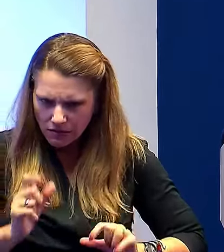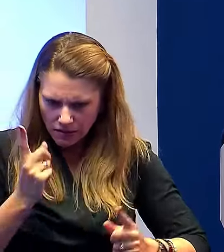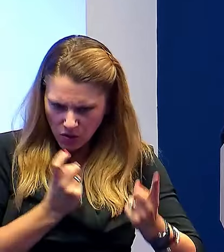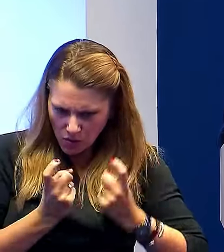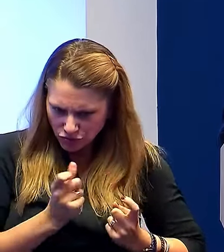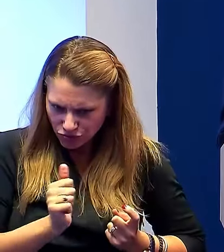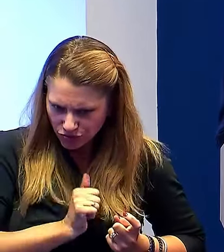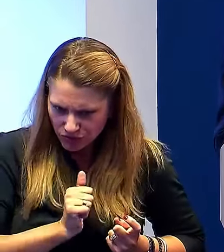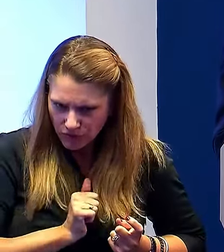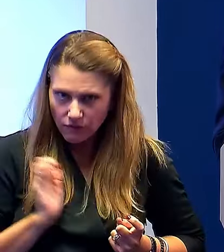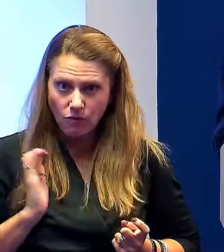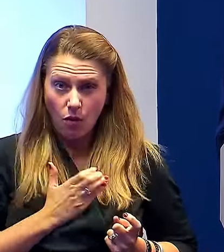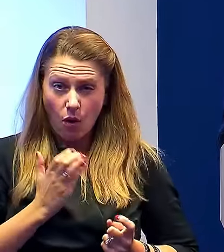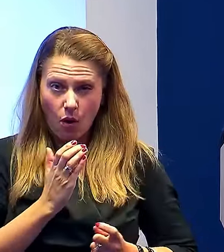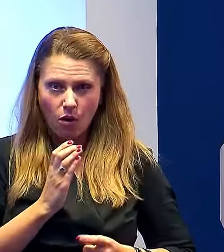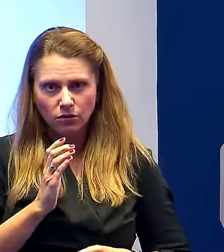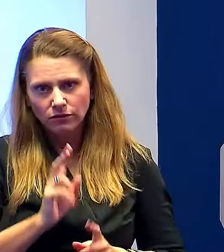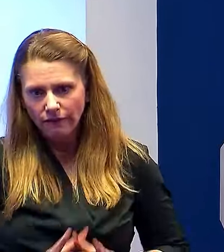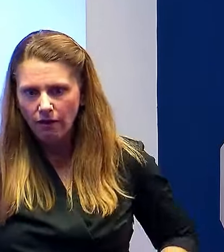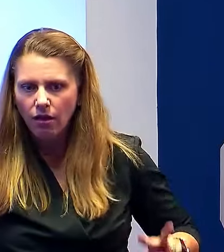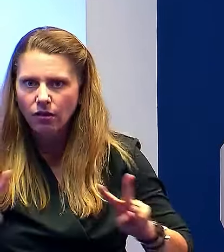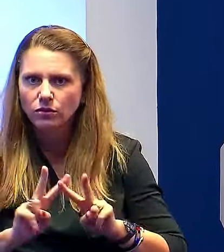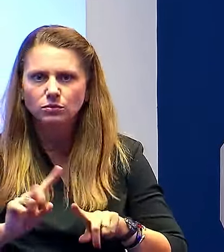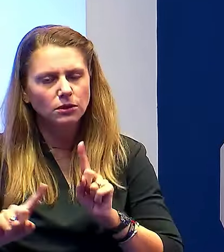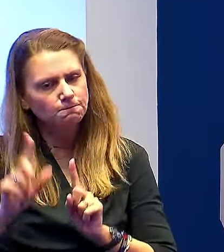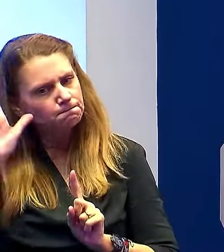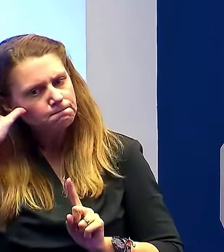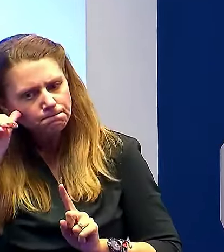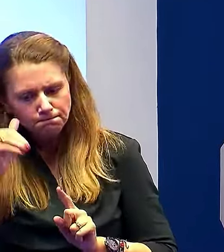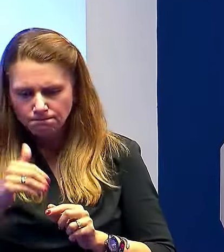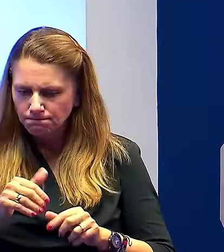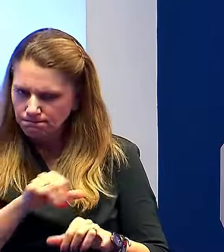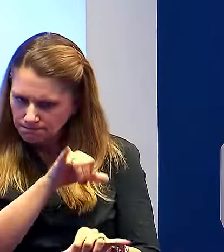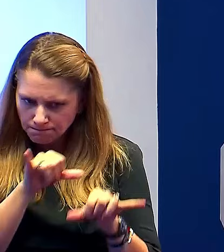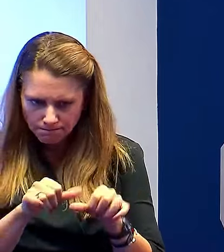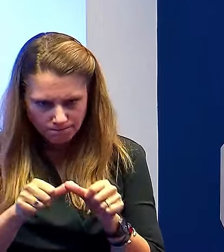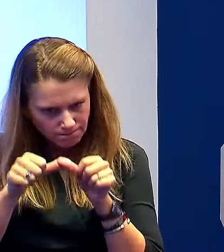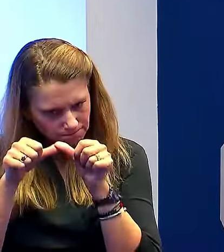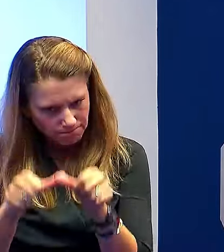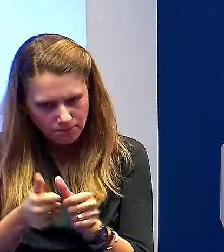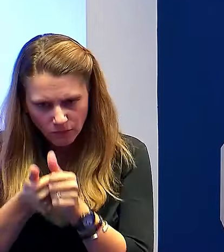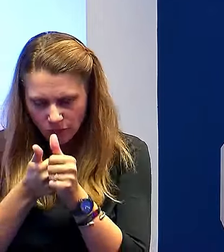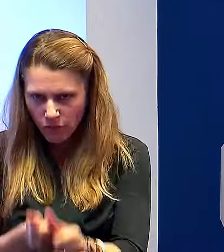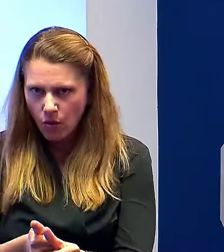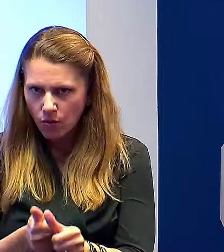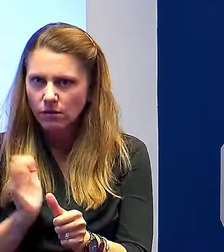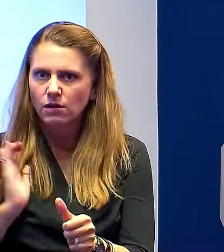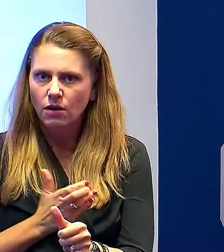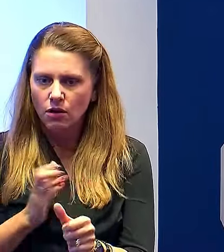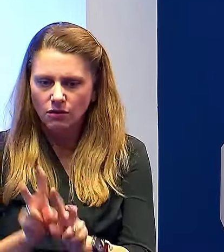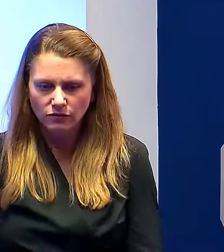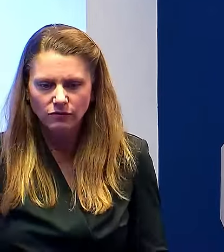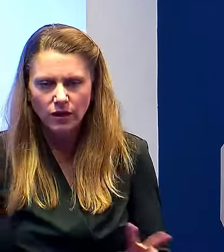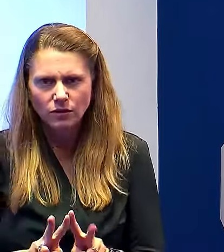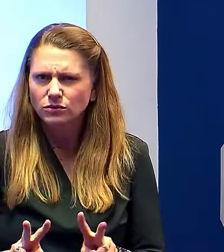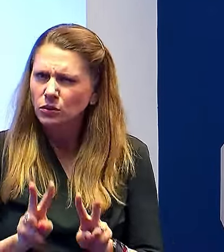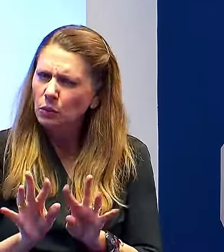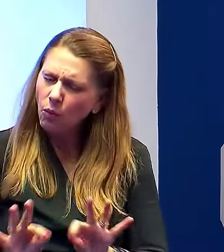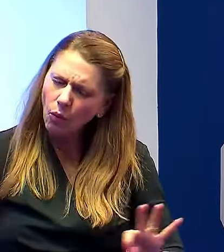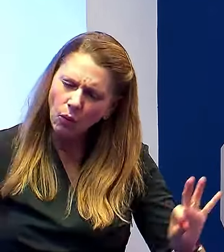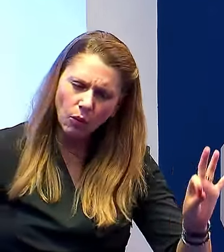in our work, unswervingly sticking to our principles is critical given the potentially far-reaching impacts.